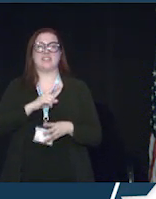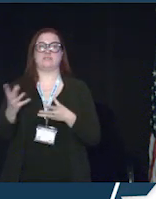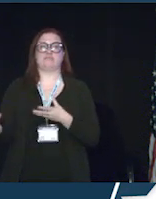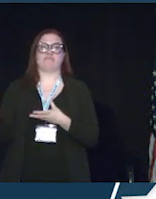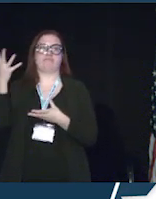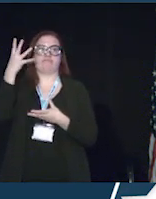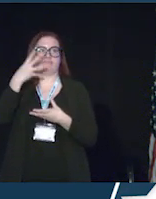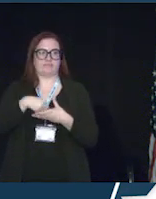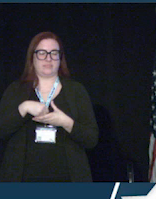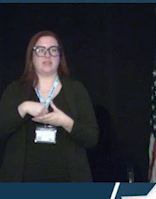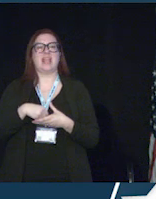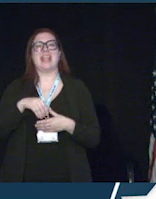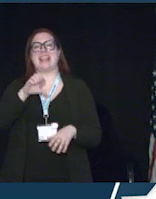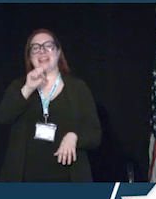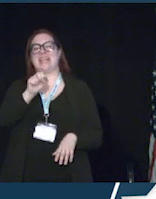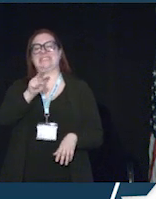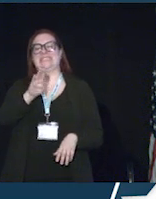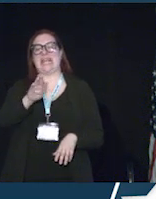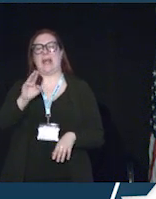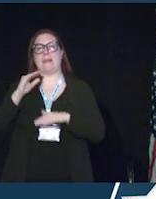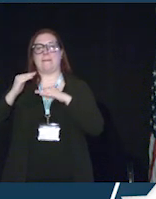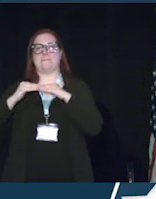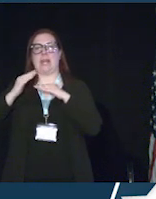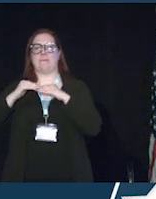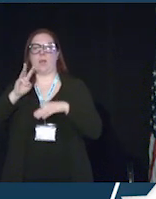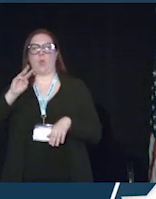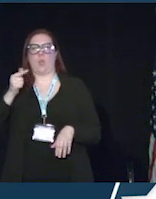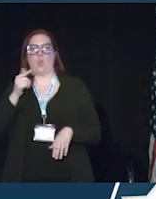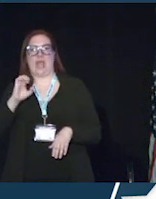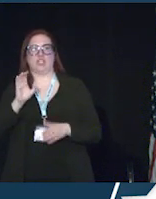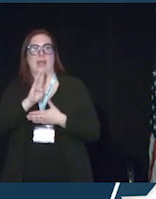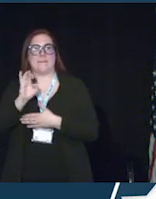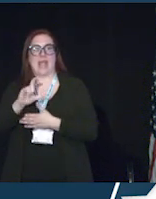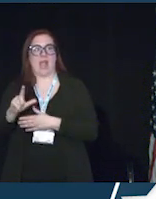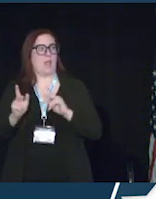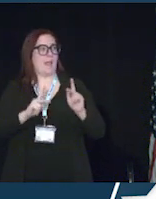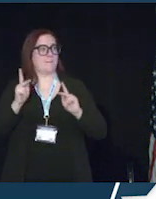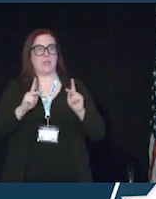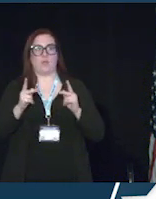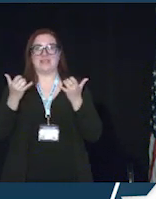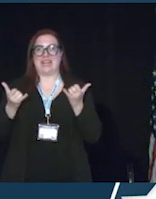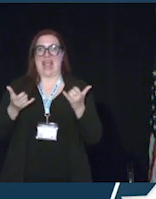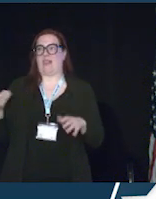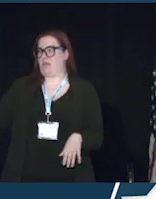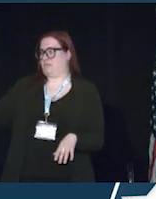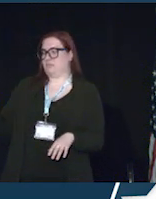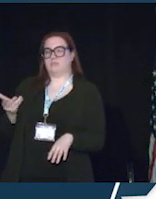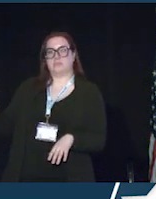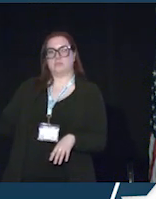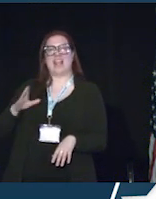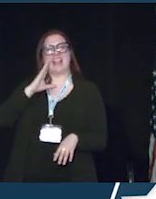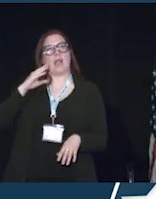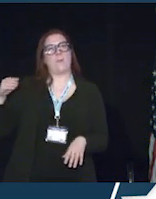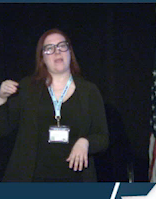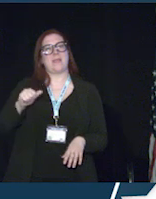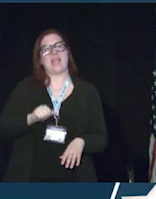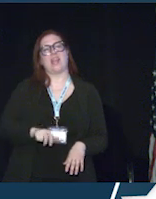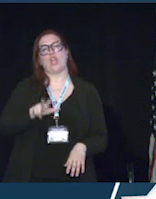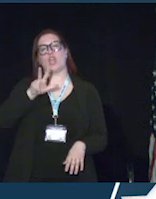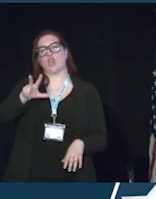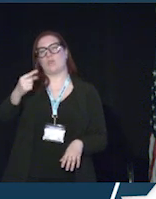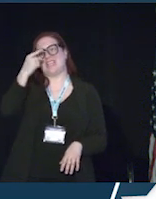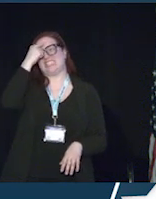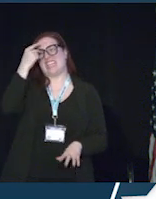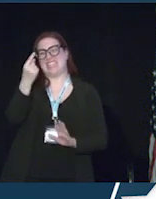sub-minimum wage bill that people today, like the panel, will be paid 3 cents an